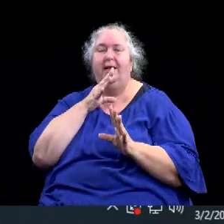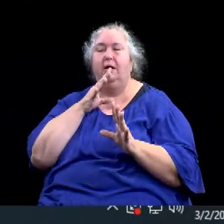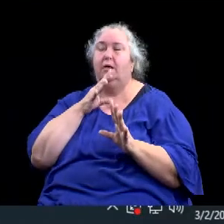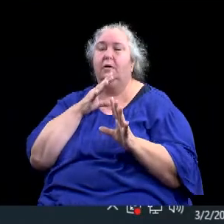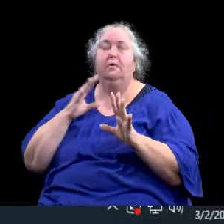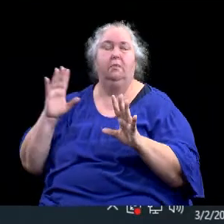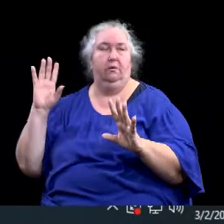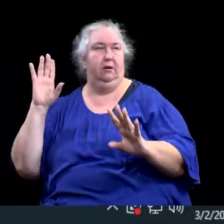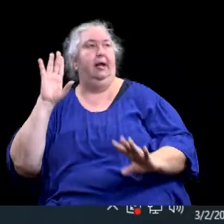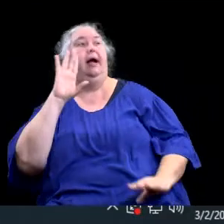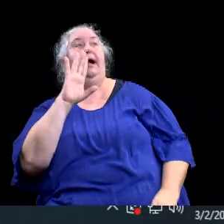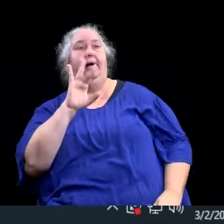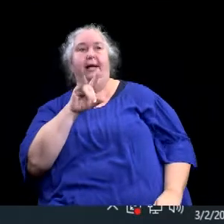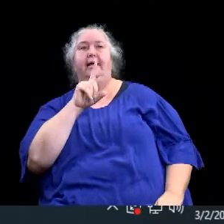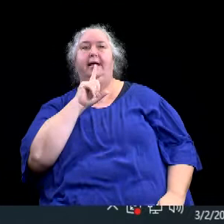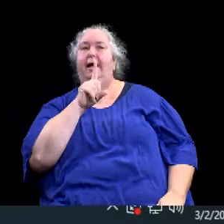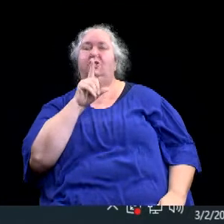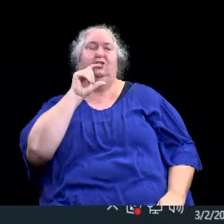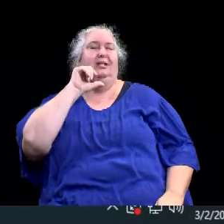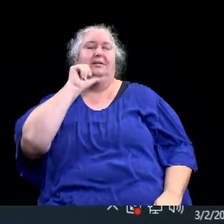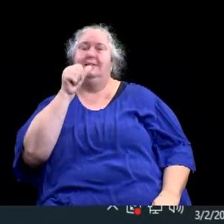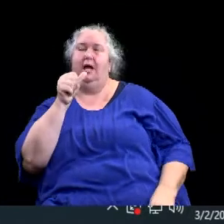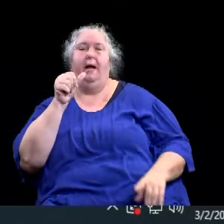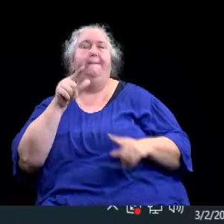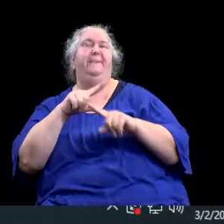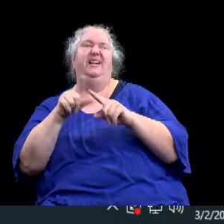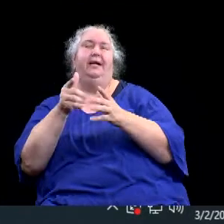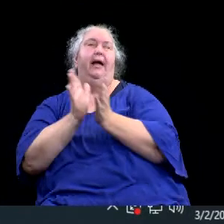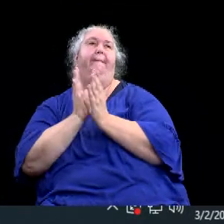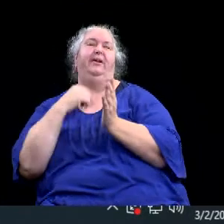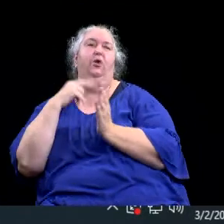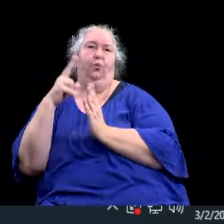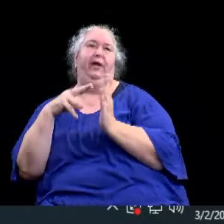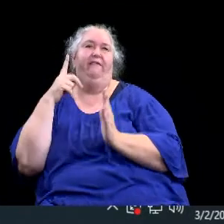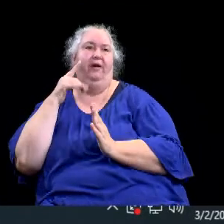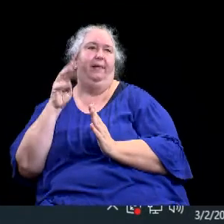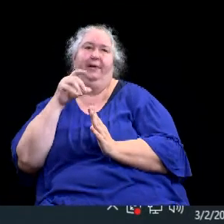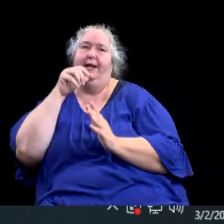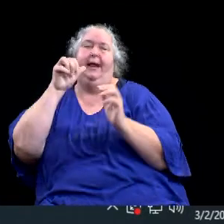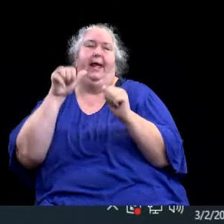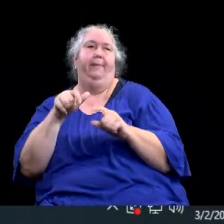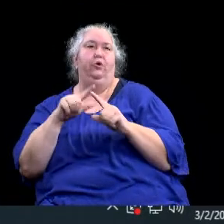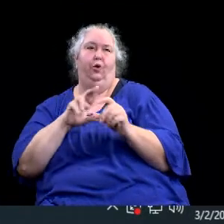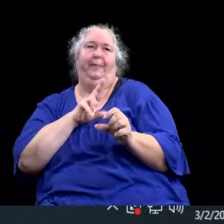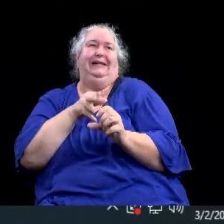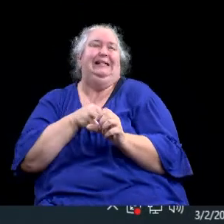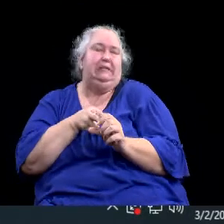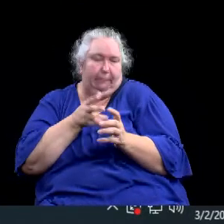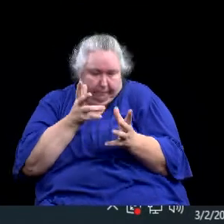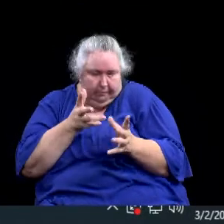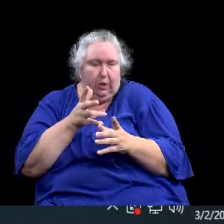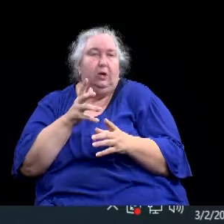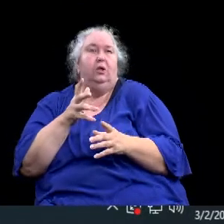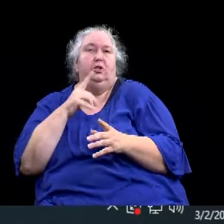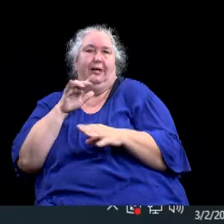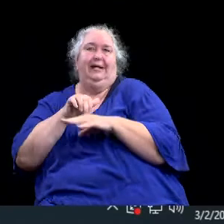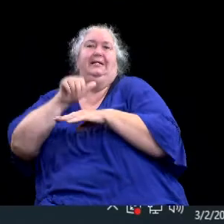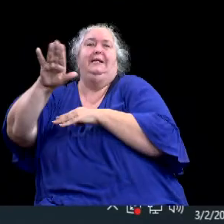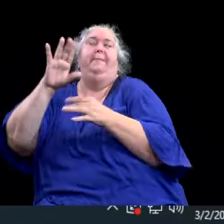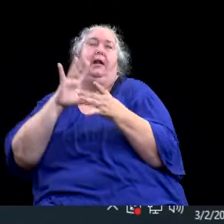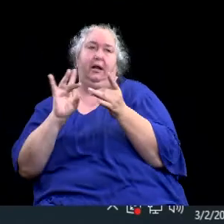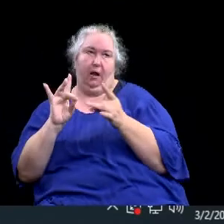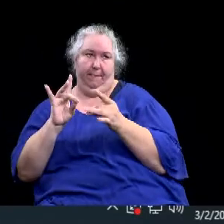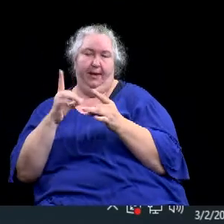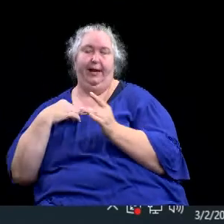He asked me to read for him. He wasn't able to participate, so he's submitted his comment, and I'll read that into the record now, as long as I'm